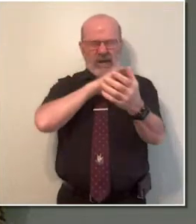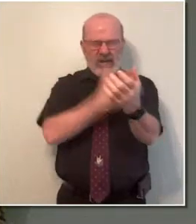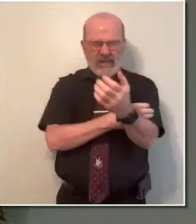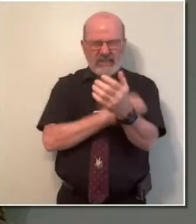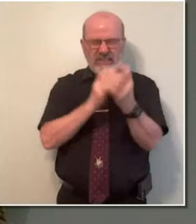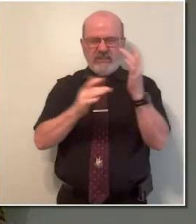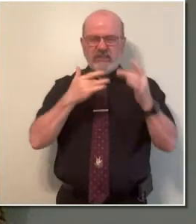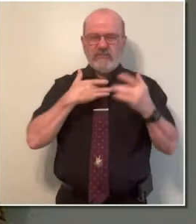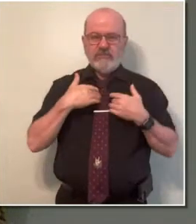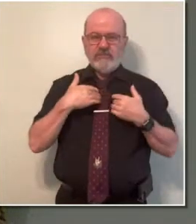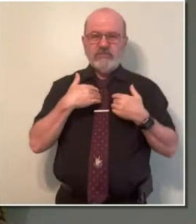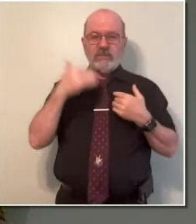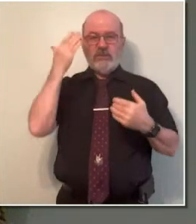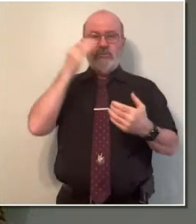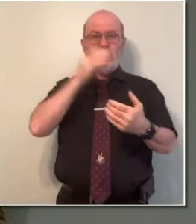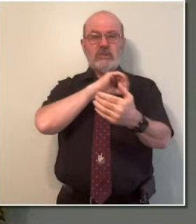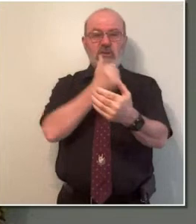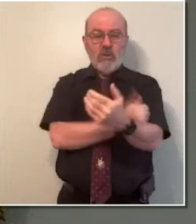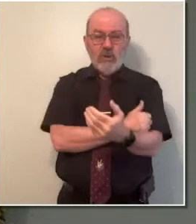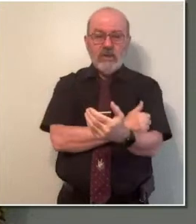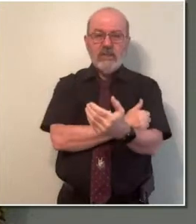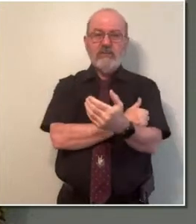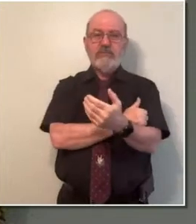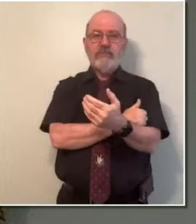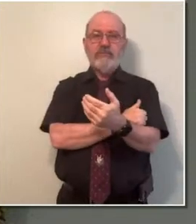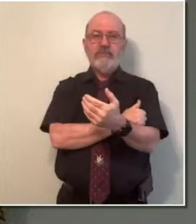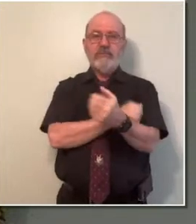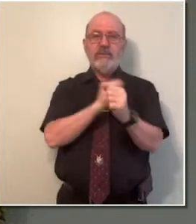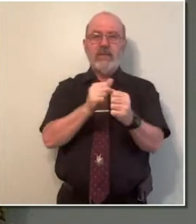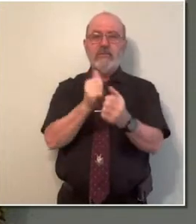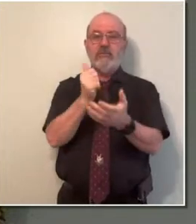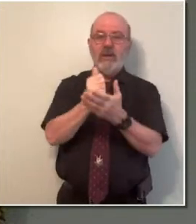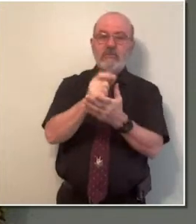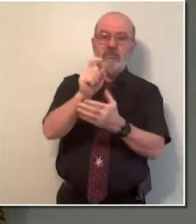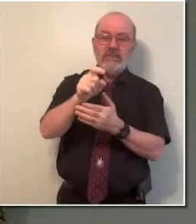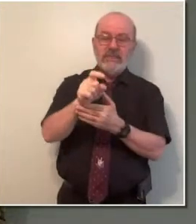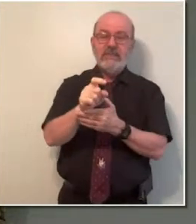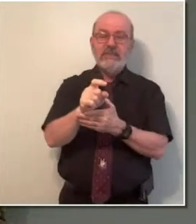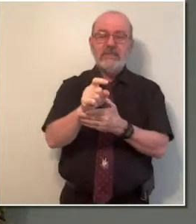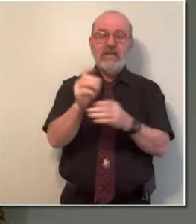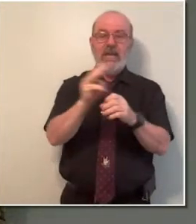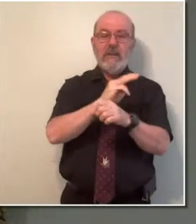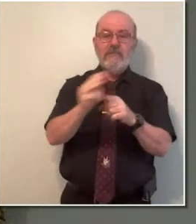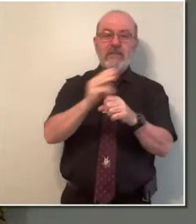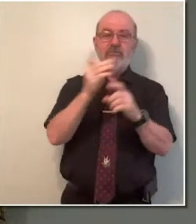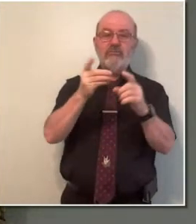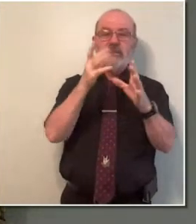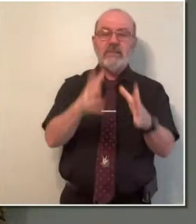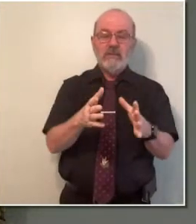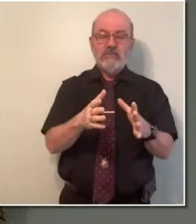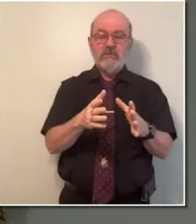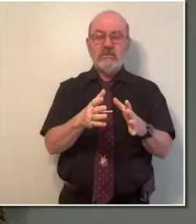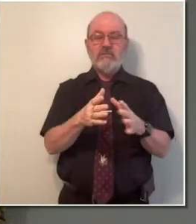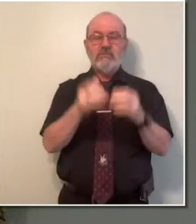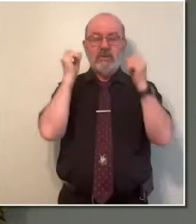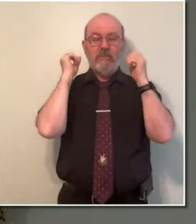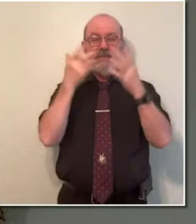knew the authority that he had, and he was able to meet their needs and to minister to the disciples. It must have been an incredible